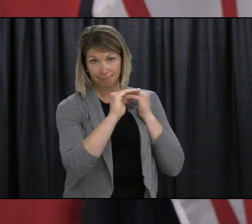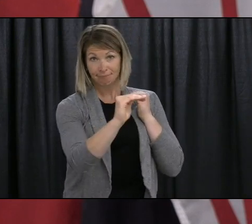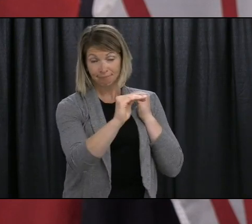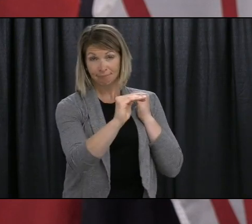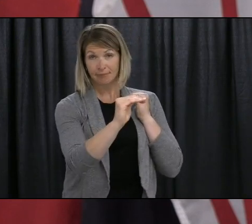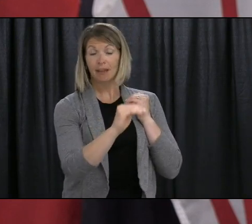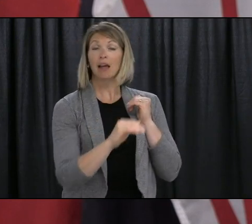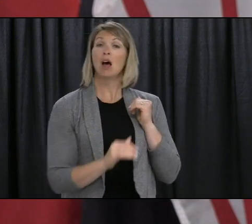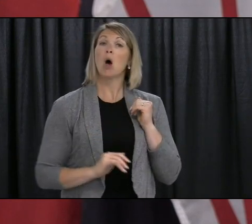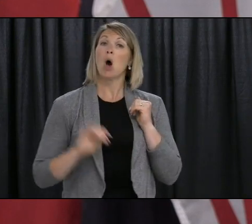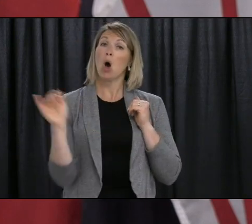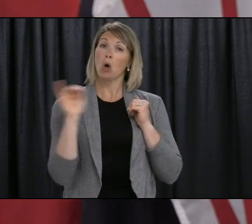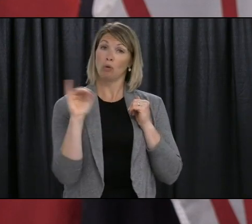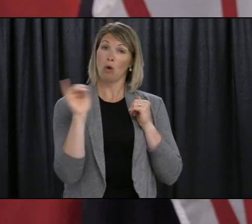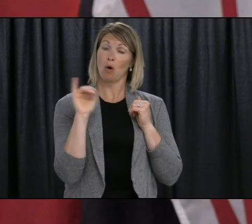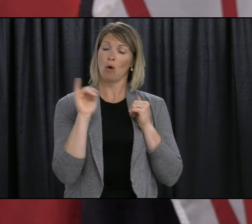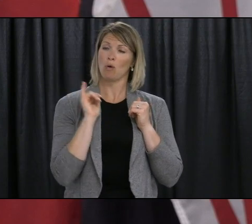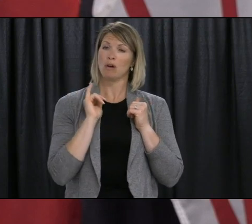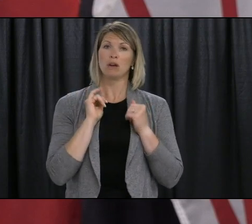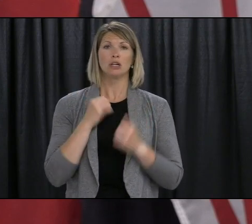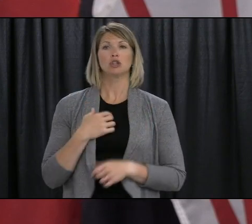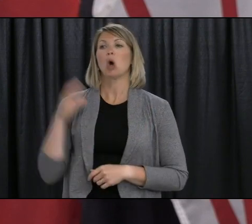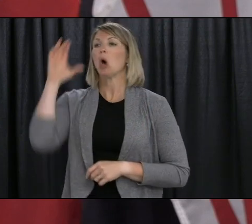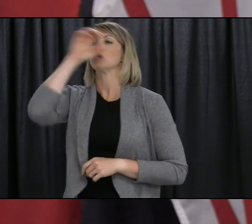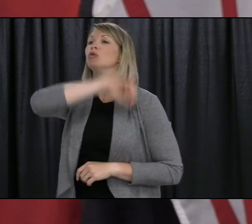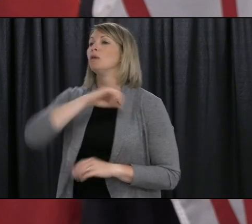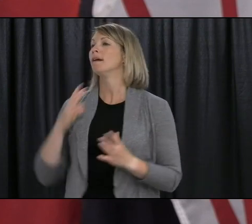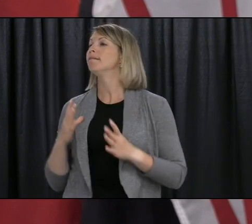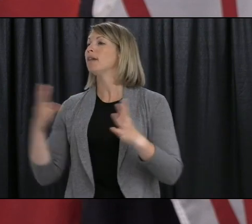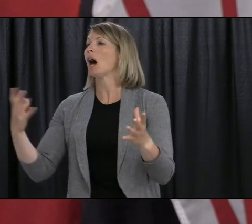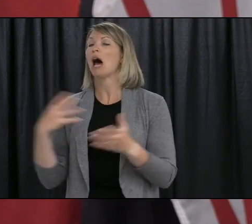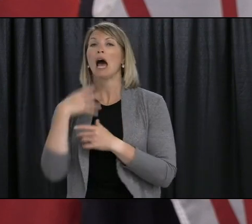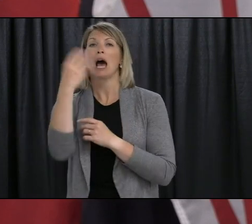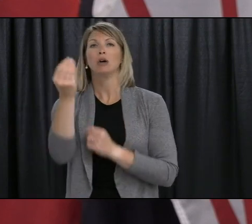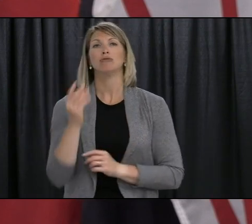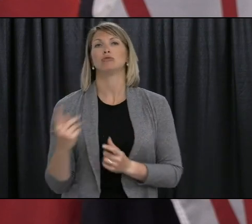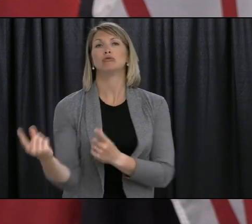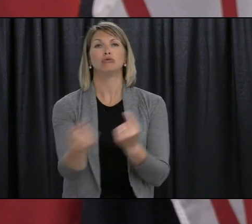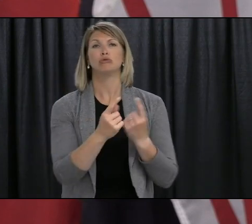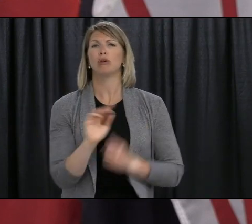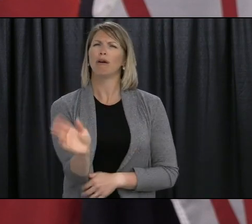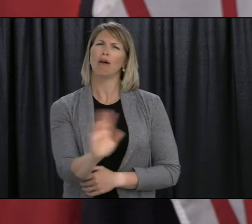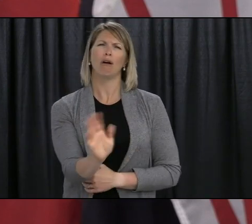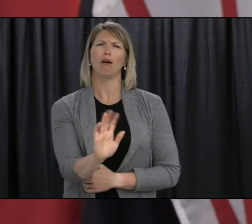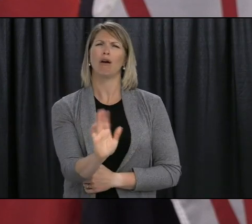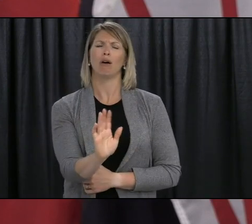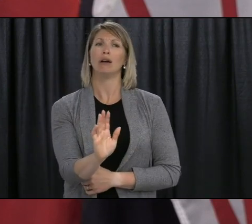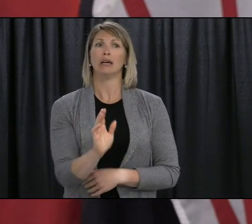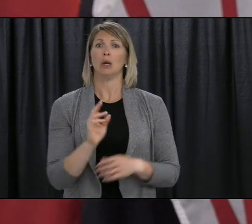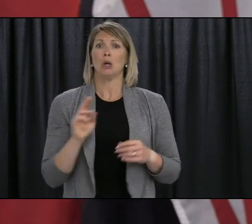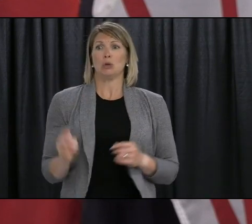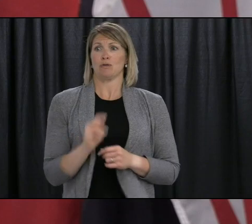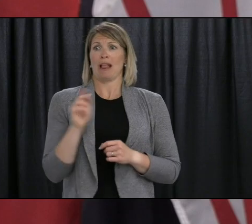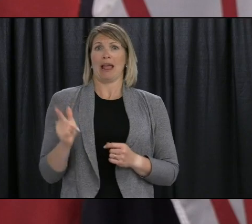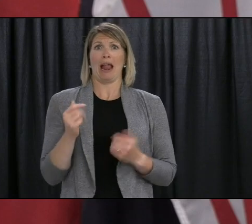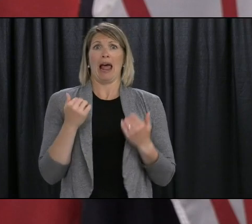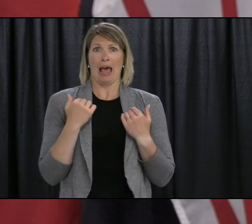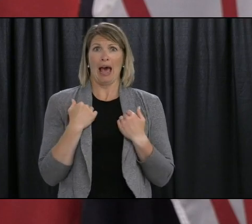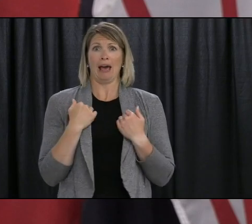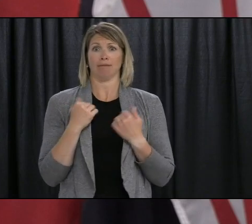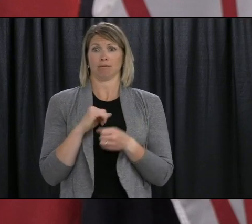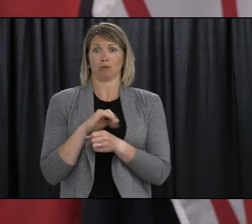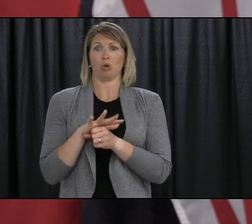take it for granted. We saw what can happen in another jurisdiction, and this is living with COVID in our province. So let's